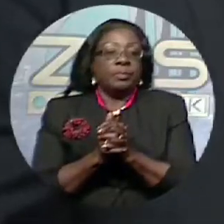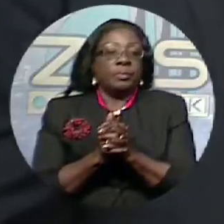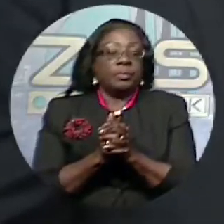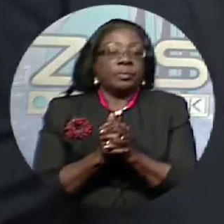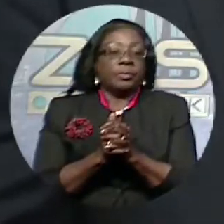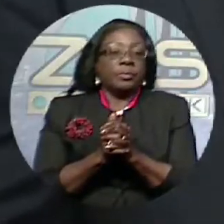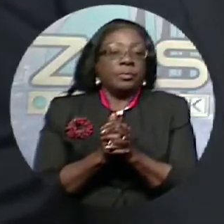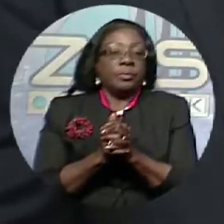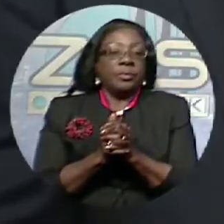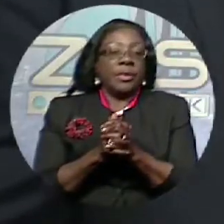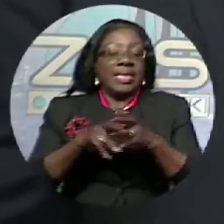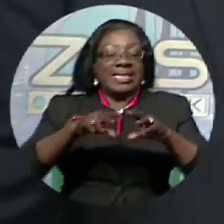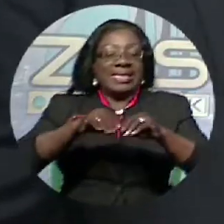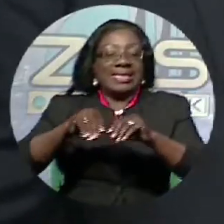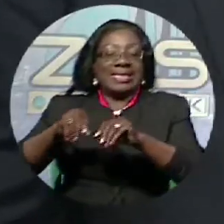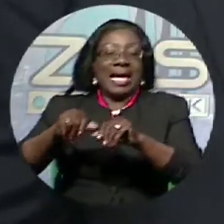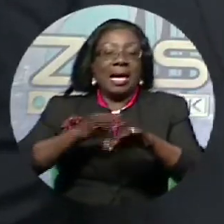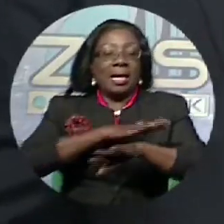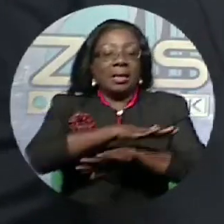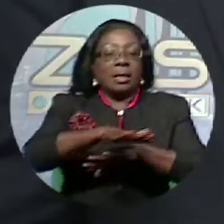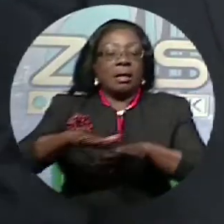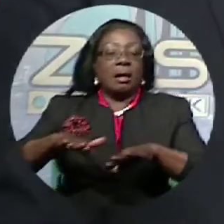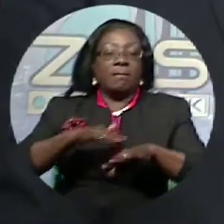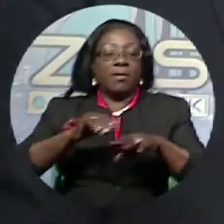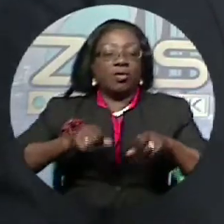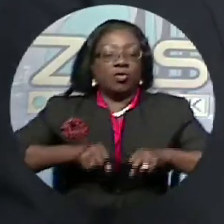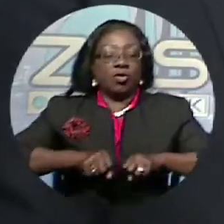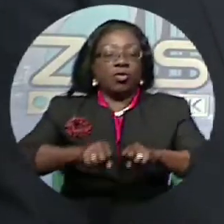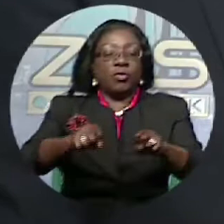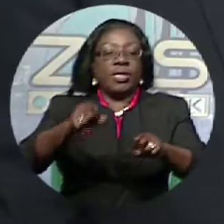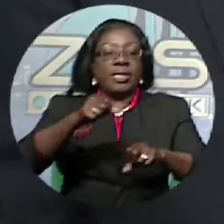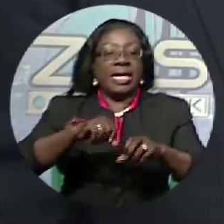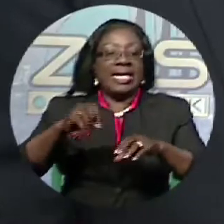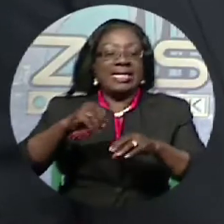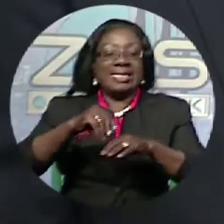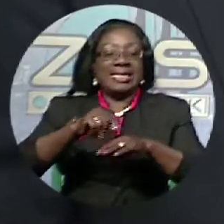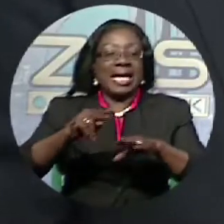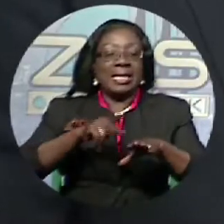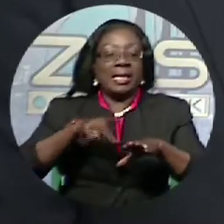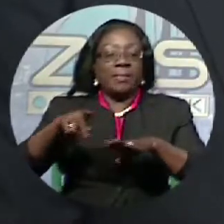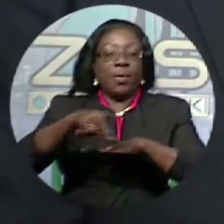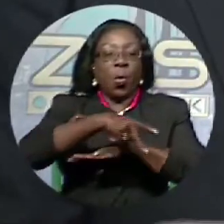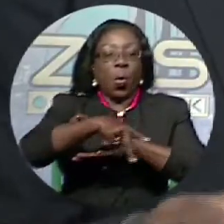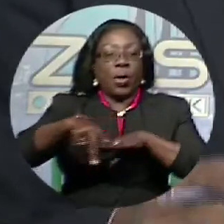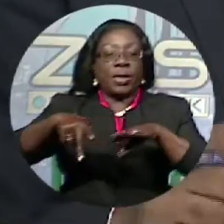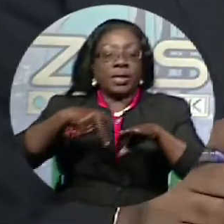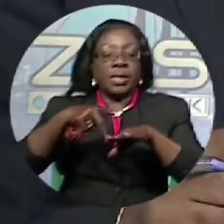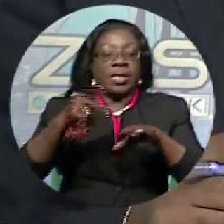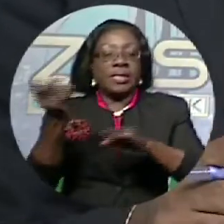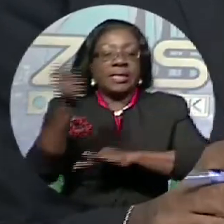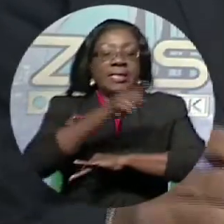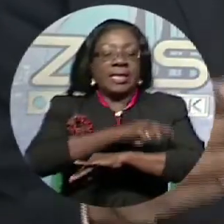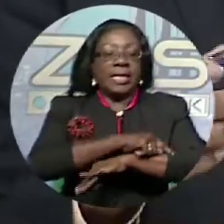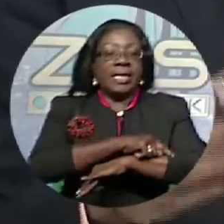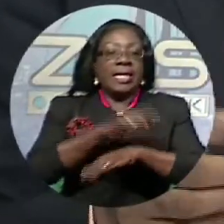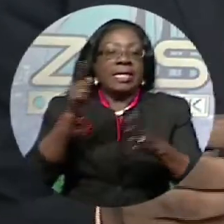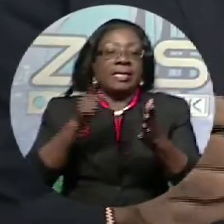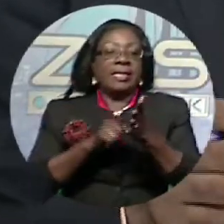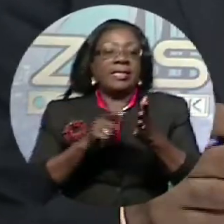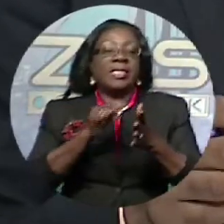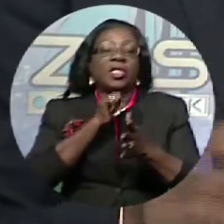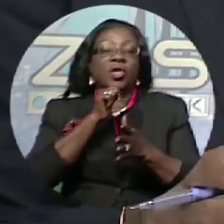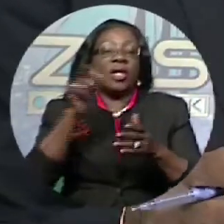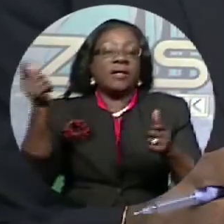Well, a sand-covered road in Sandy Port posing a challenge for motorists today. As Cleopatra Murphy tells us tonight, this is